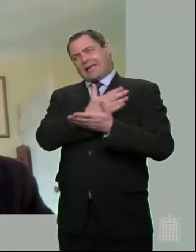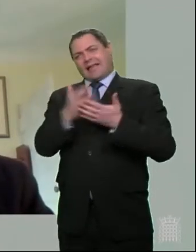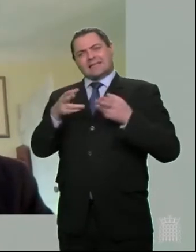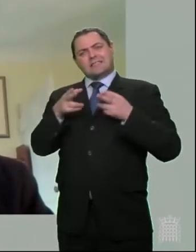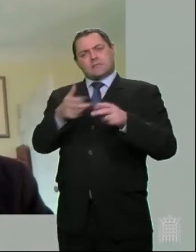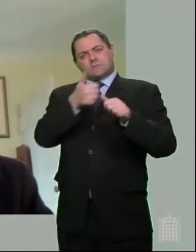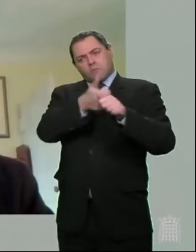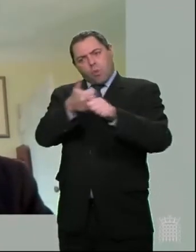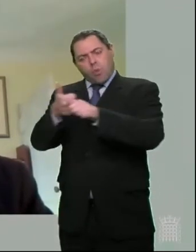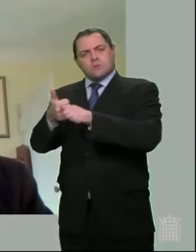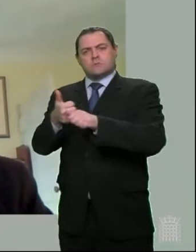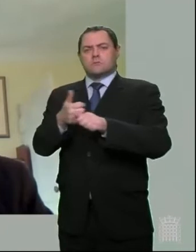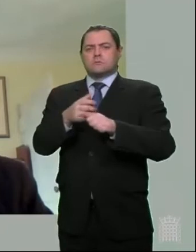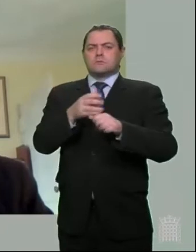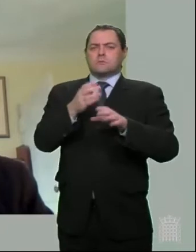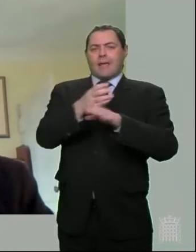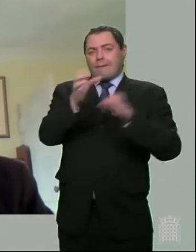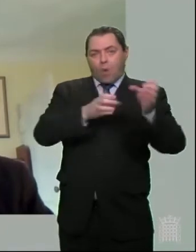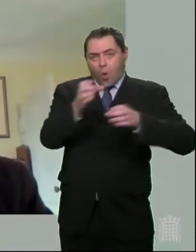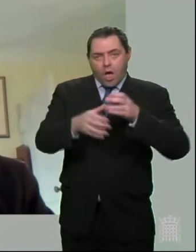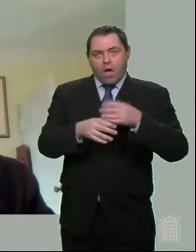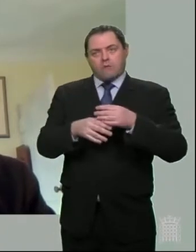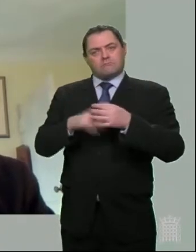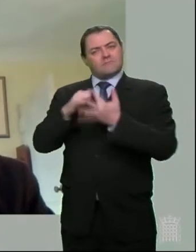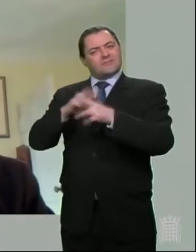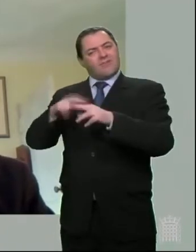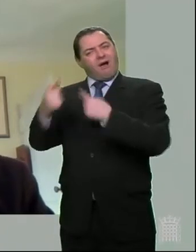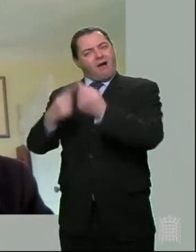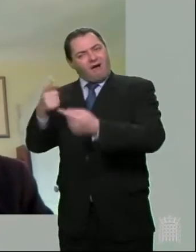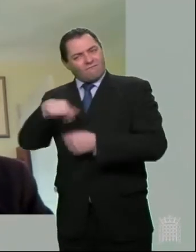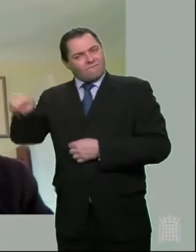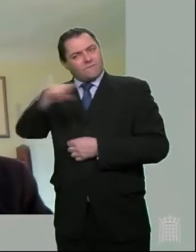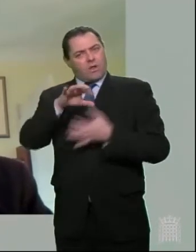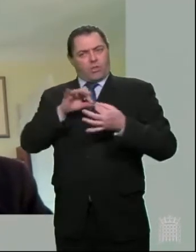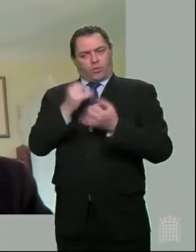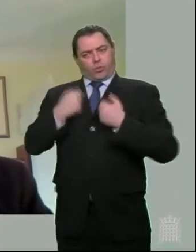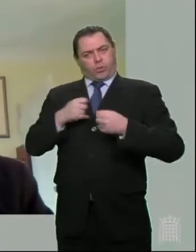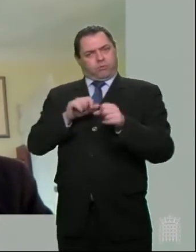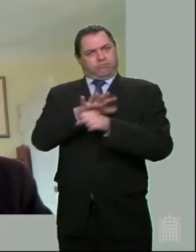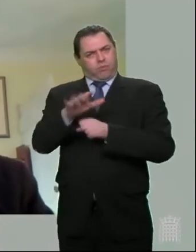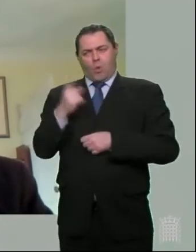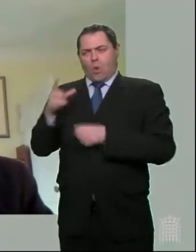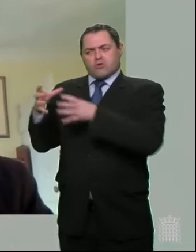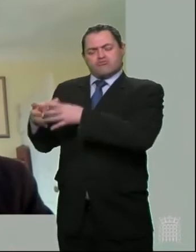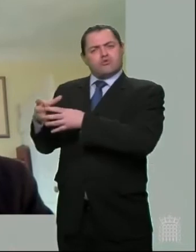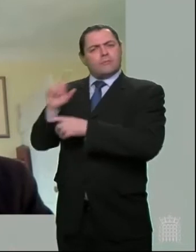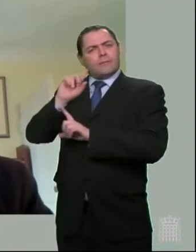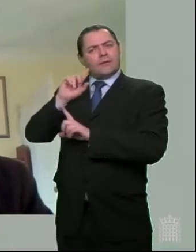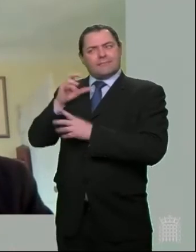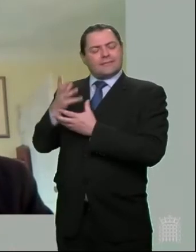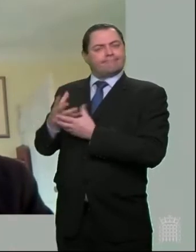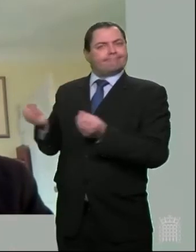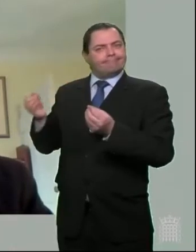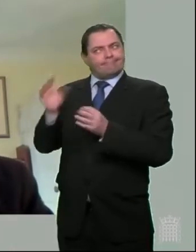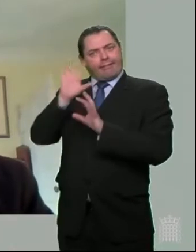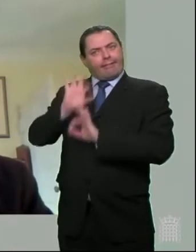help employers and employees through the pandemic. However, a group that have been overlooked, many of whom are now really